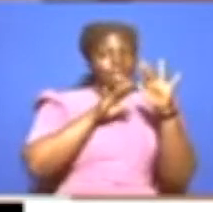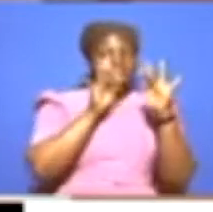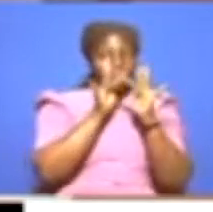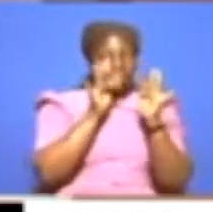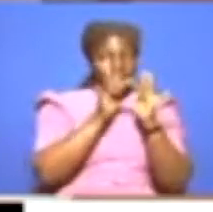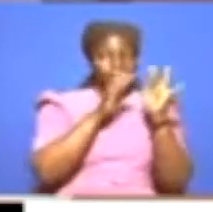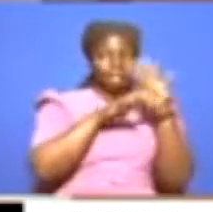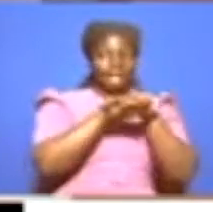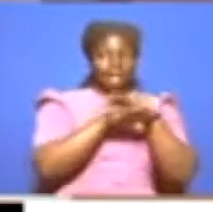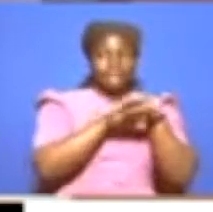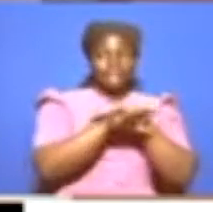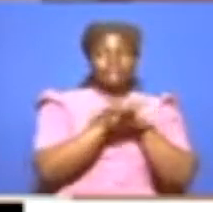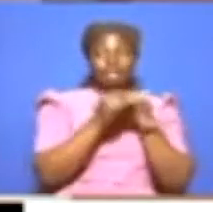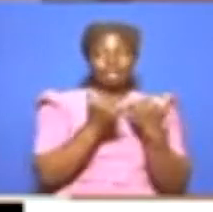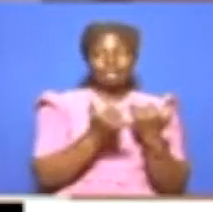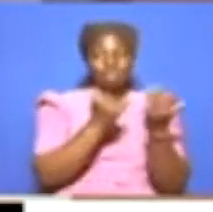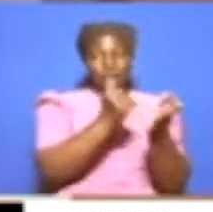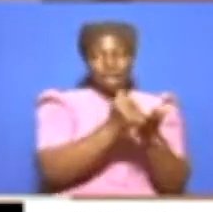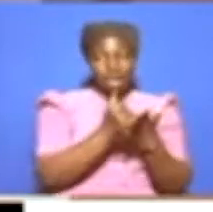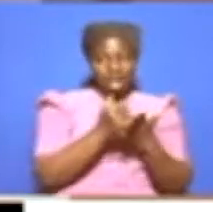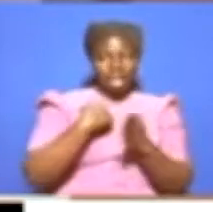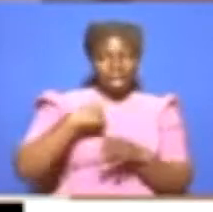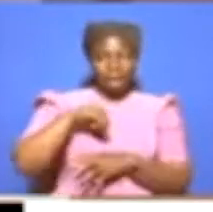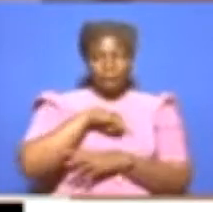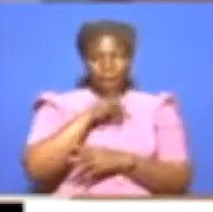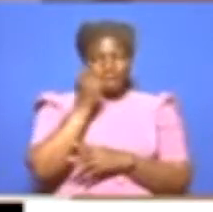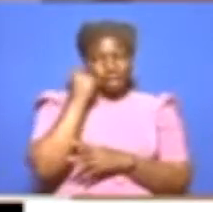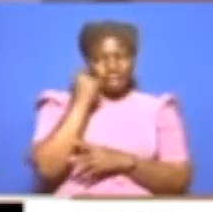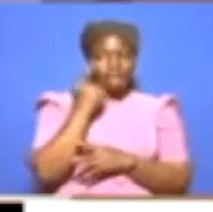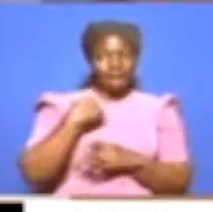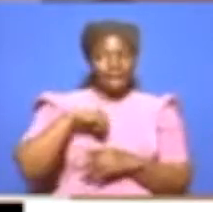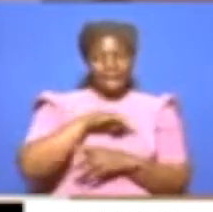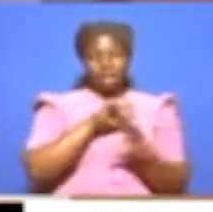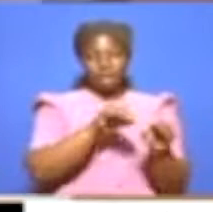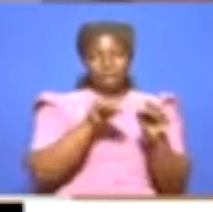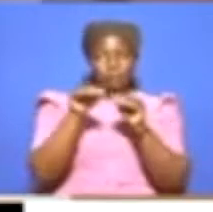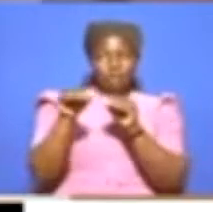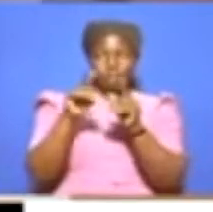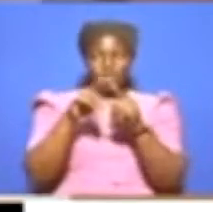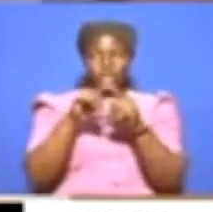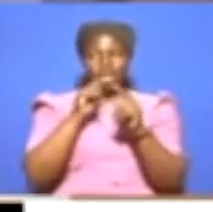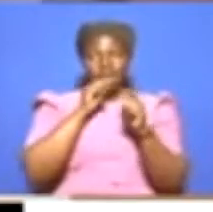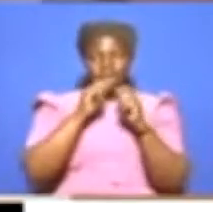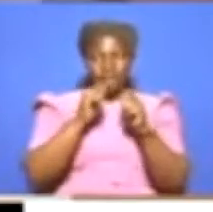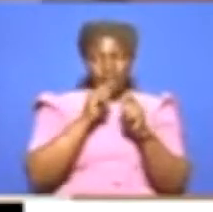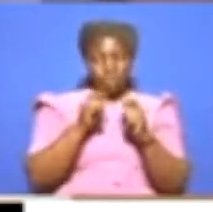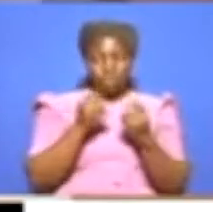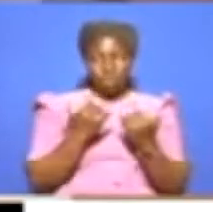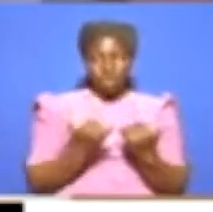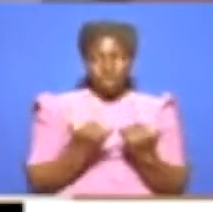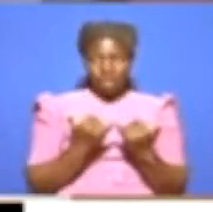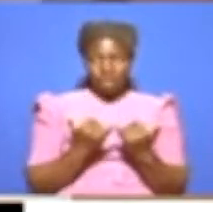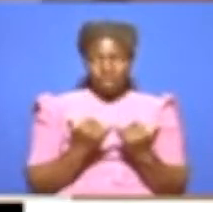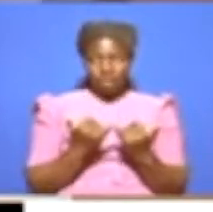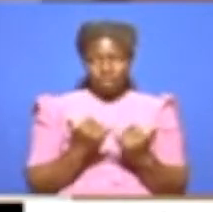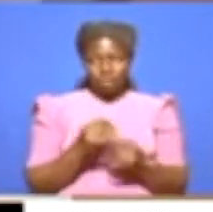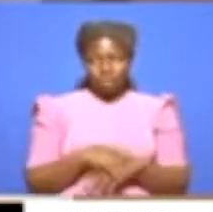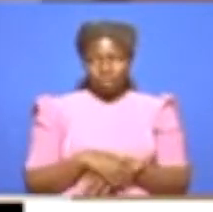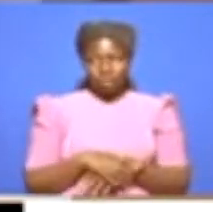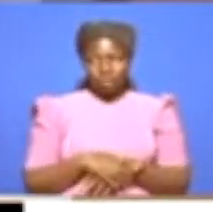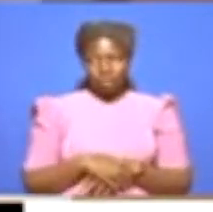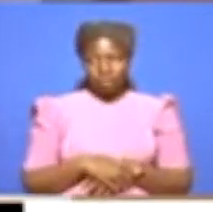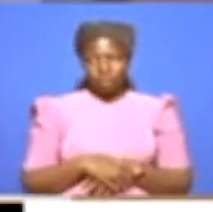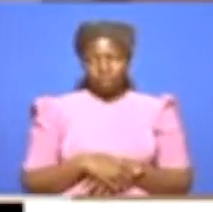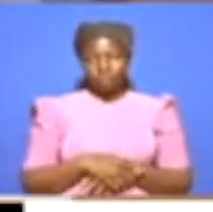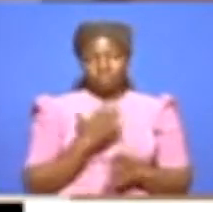so we're going to just jump right in into the interview. And to maybe kick us off, maybe help us understand what is